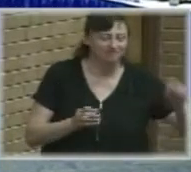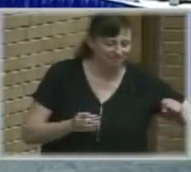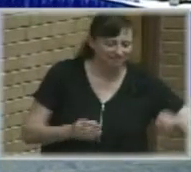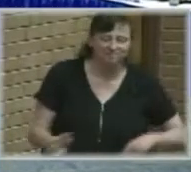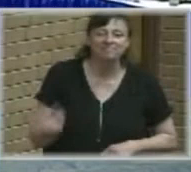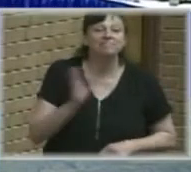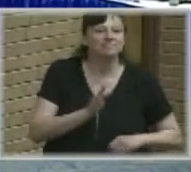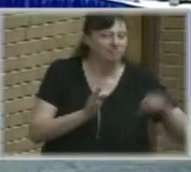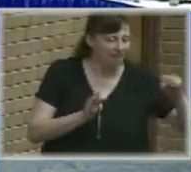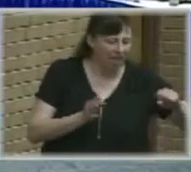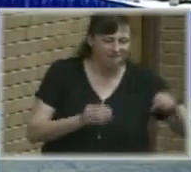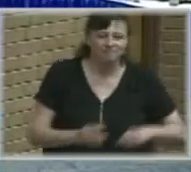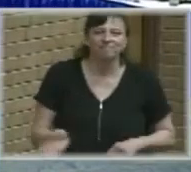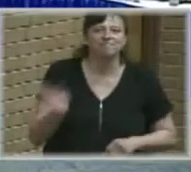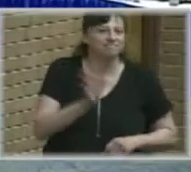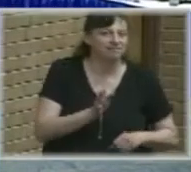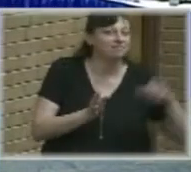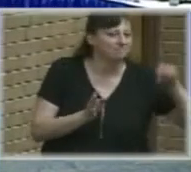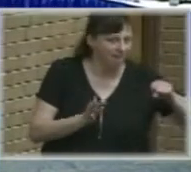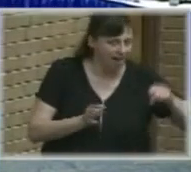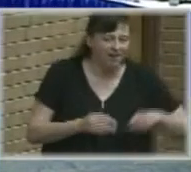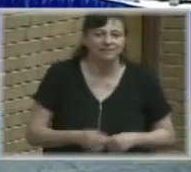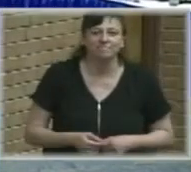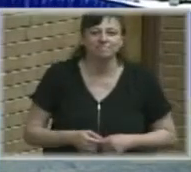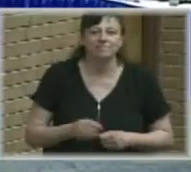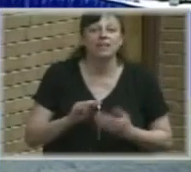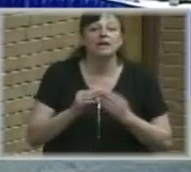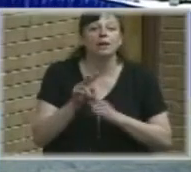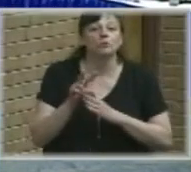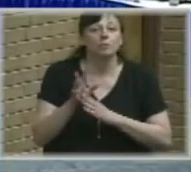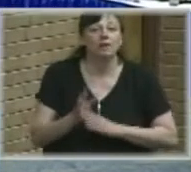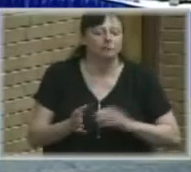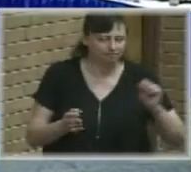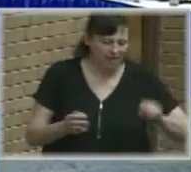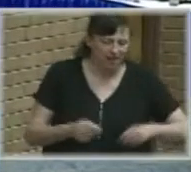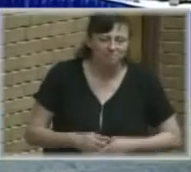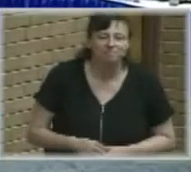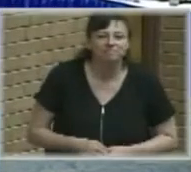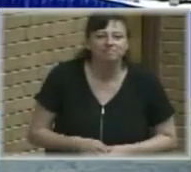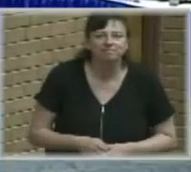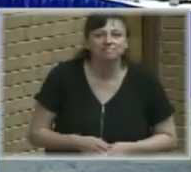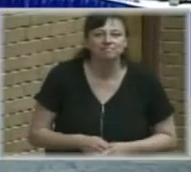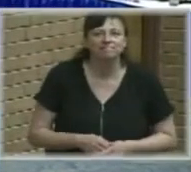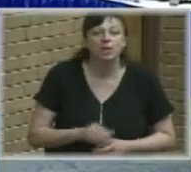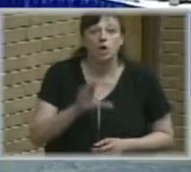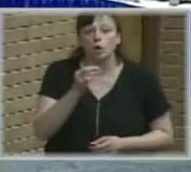Aye. Councilmember Wilt? Aye. Councilmember Corrado? Aye. Supervisor Maley? Aye. Christine.